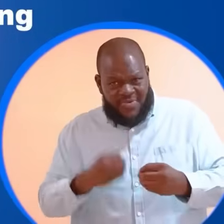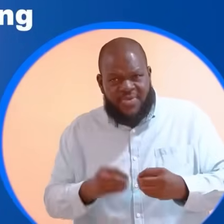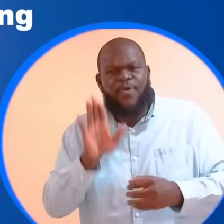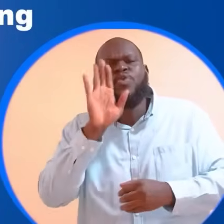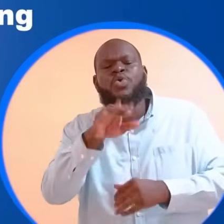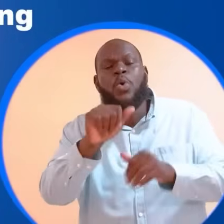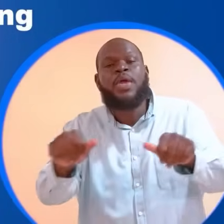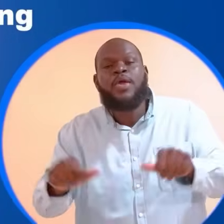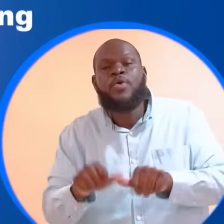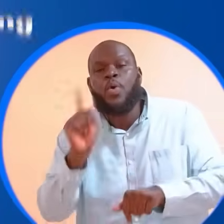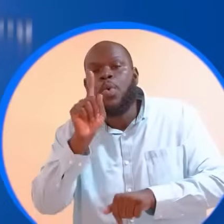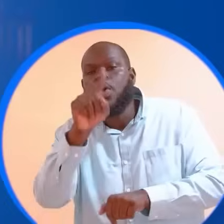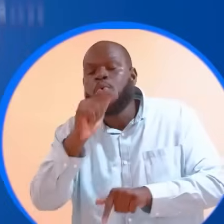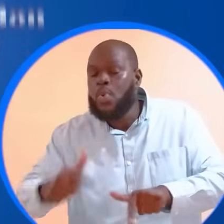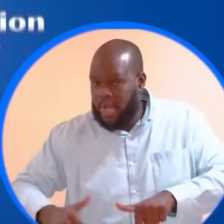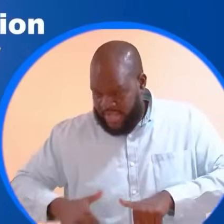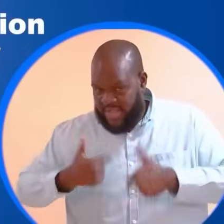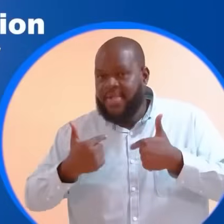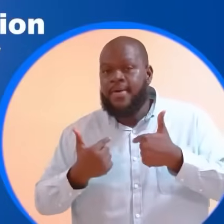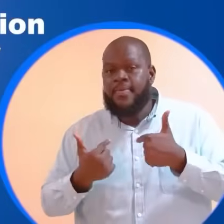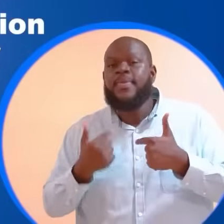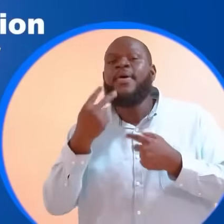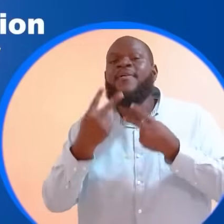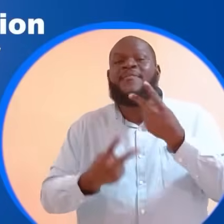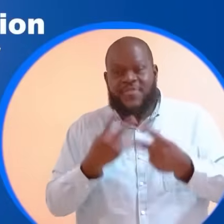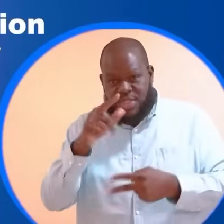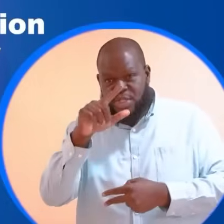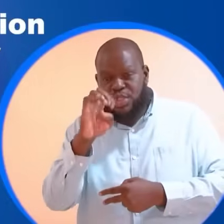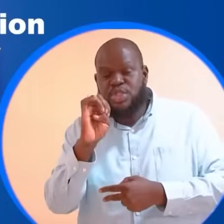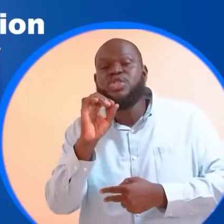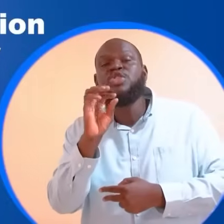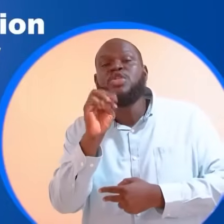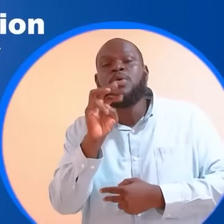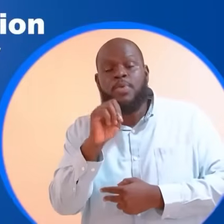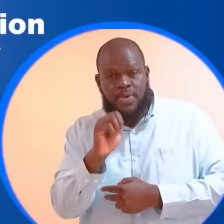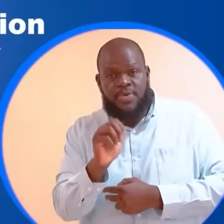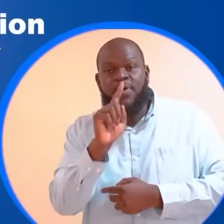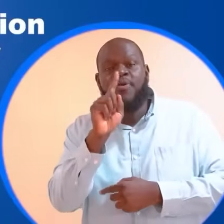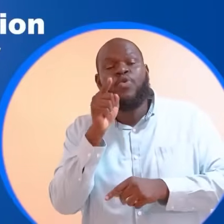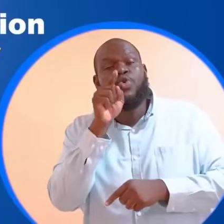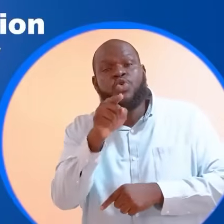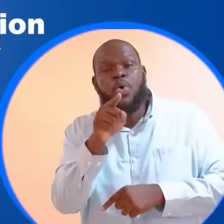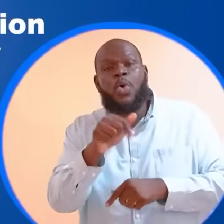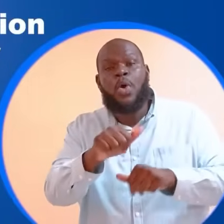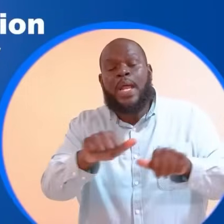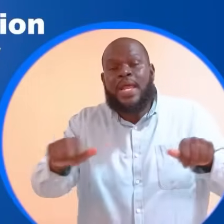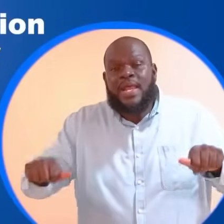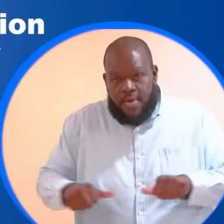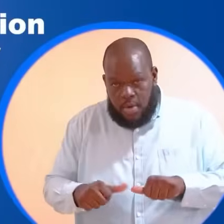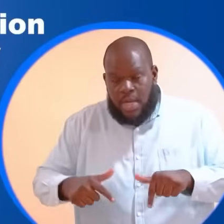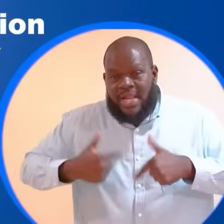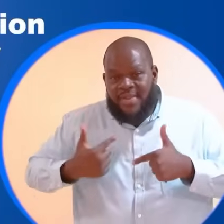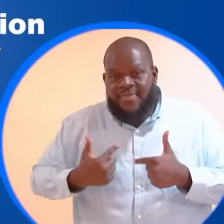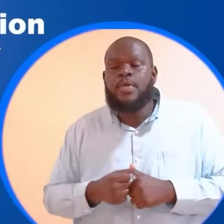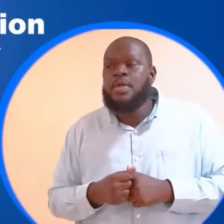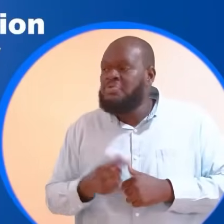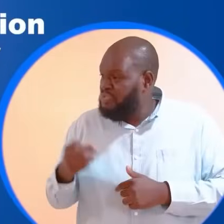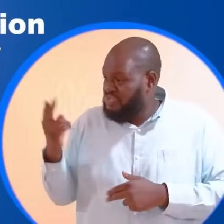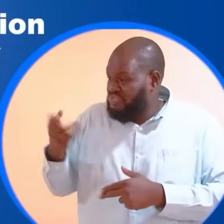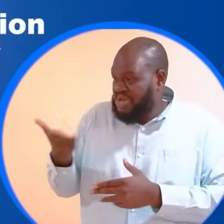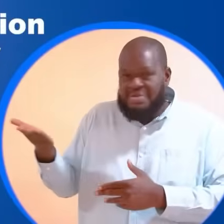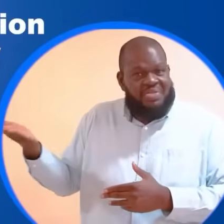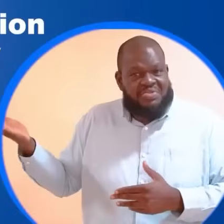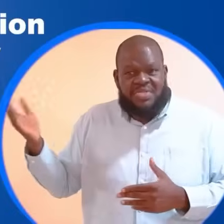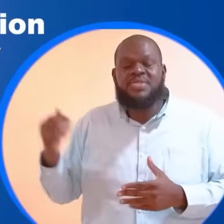for your area of residence to do so. Visit the GECOM registration office responsible for your area of residence to conduct any of